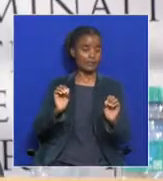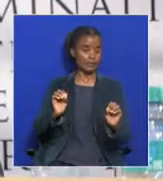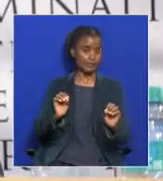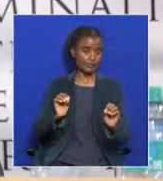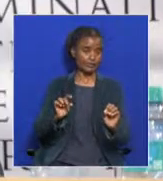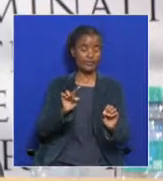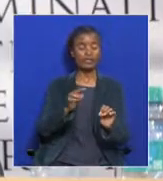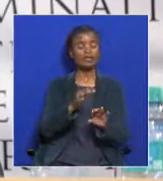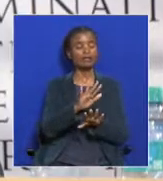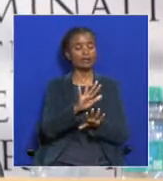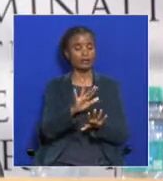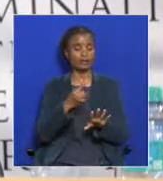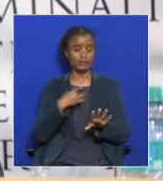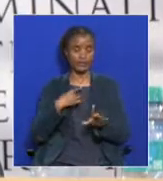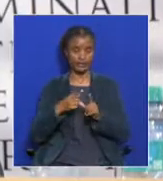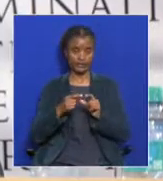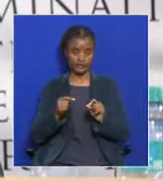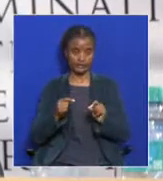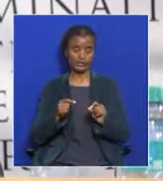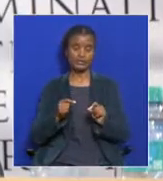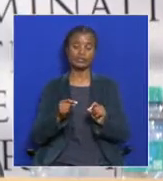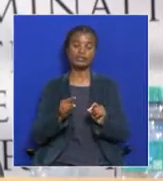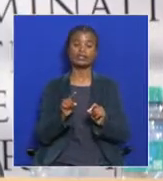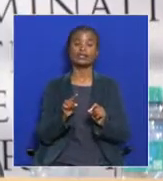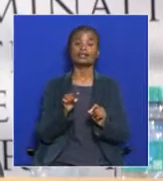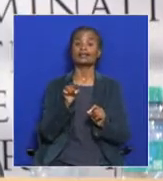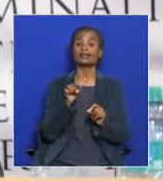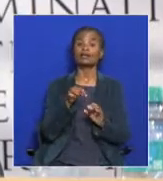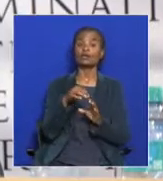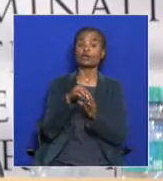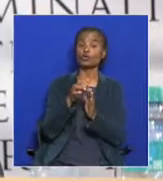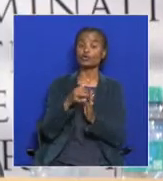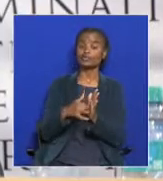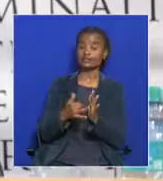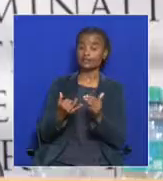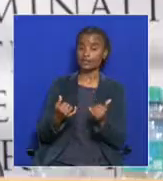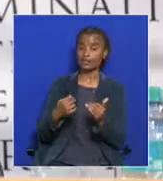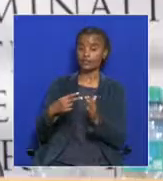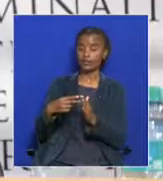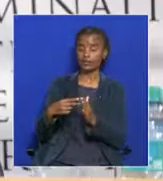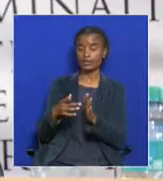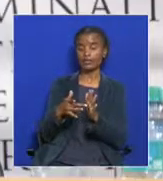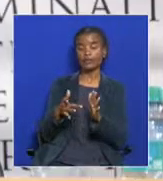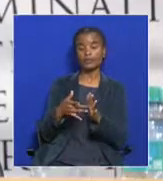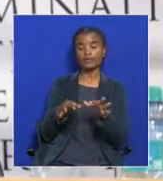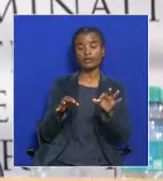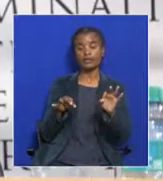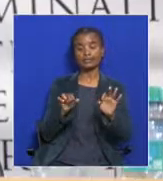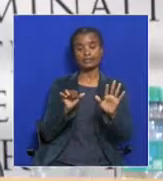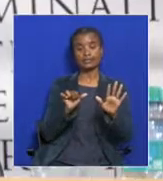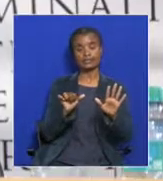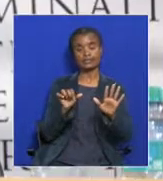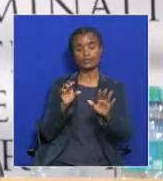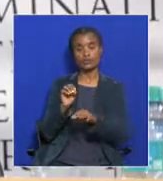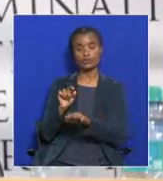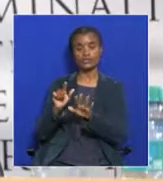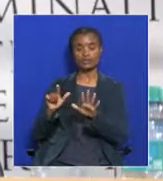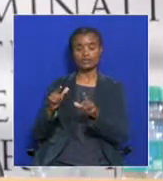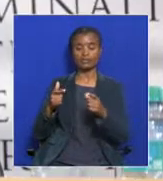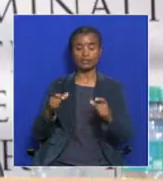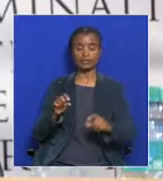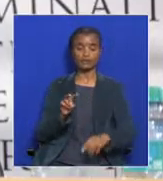finish. It's in that context you must read page 607 at paragraph 2, because it requests